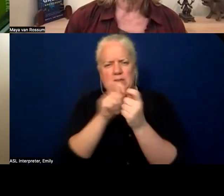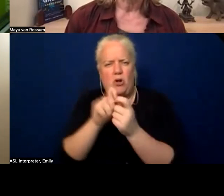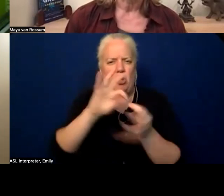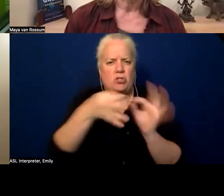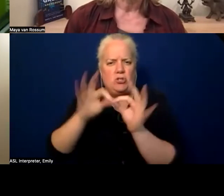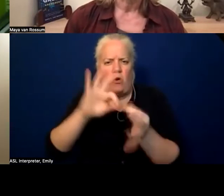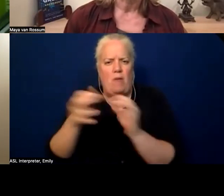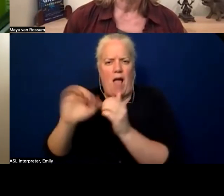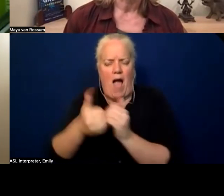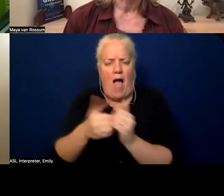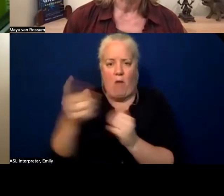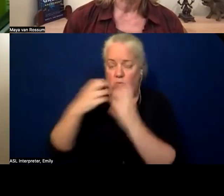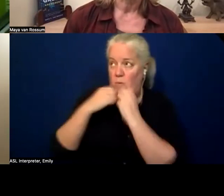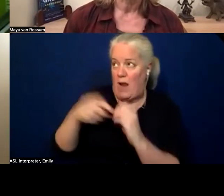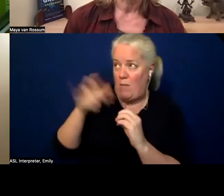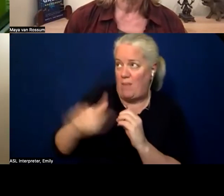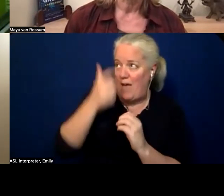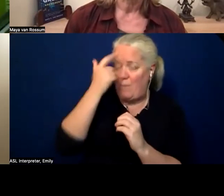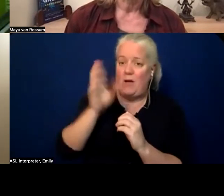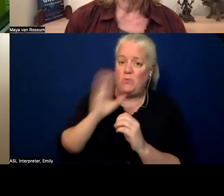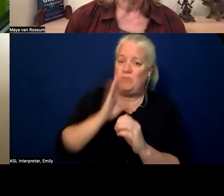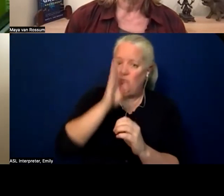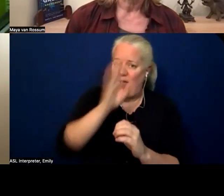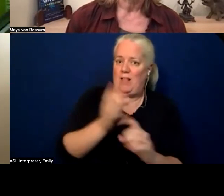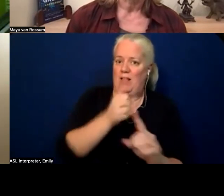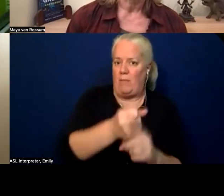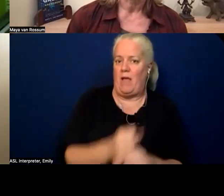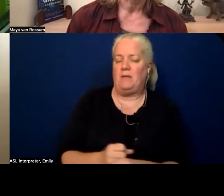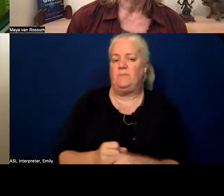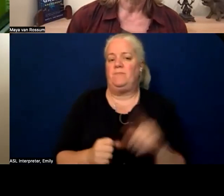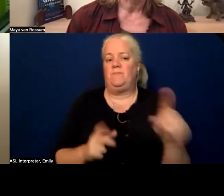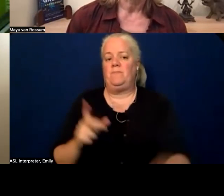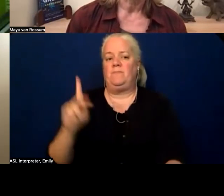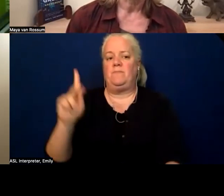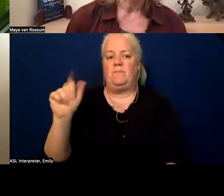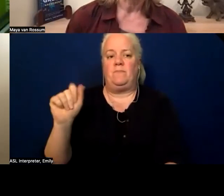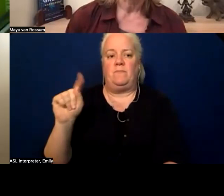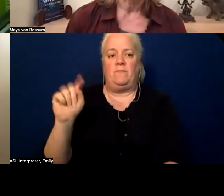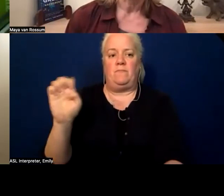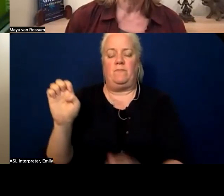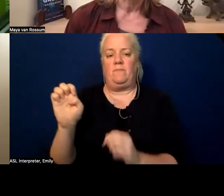I feel like these are really great closing remarks from all of the panelists. Anthony, do you want to jump in?